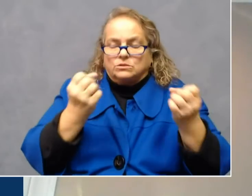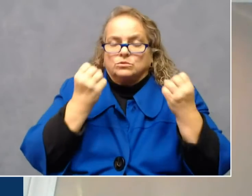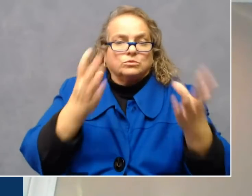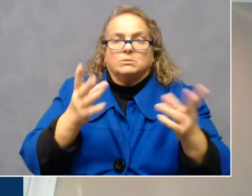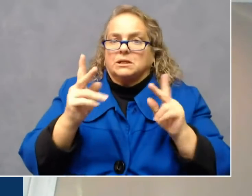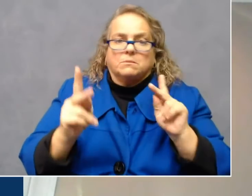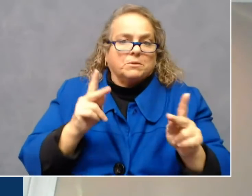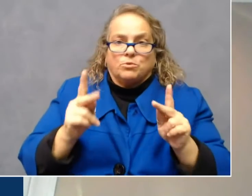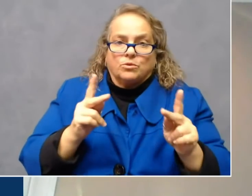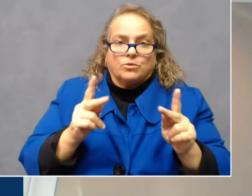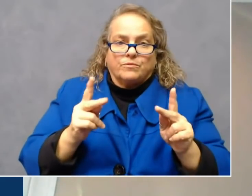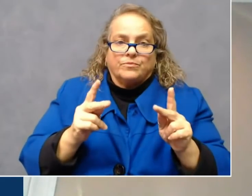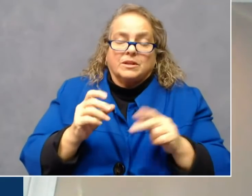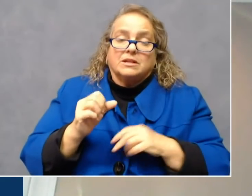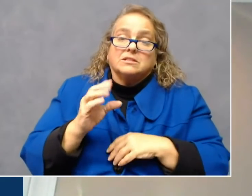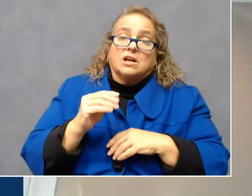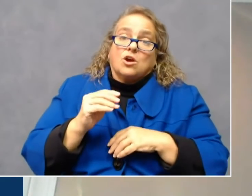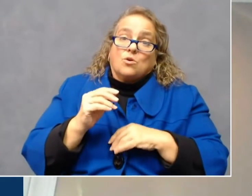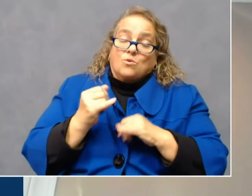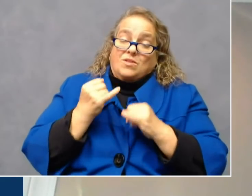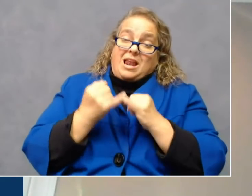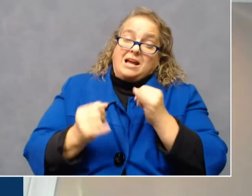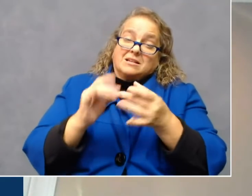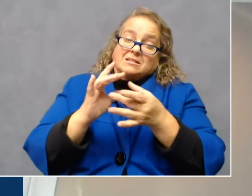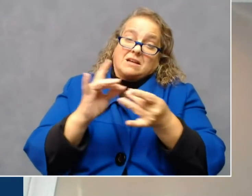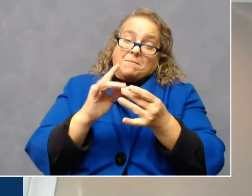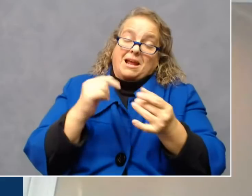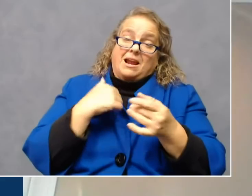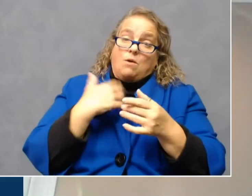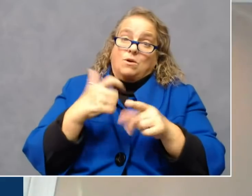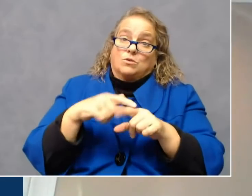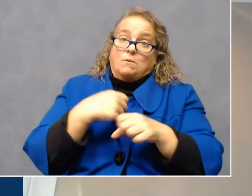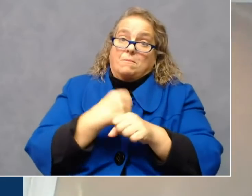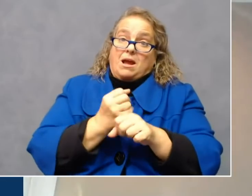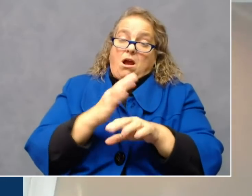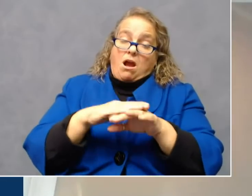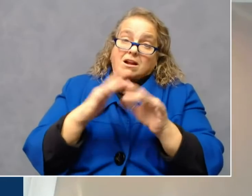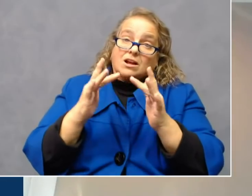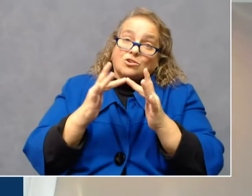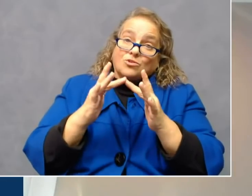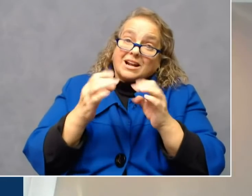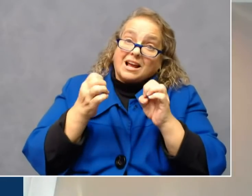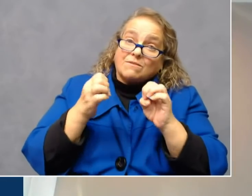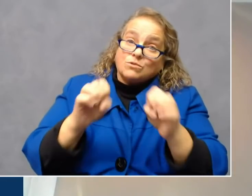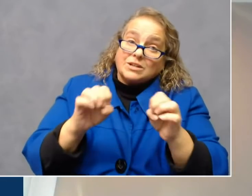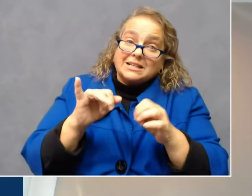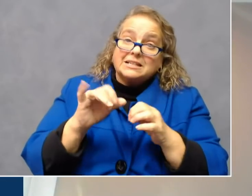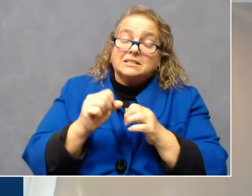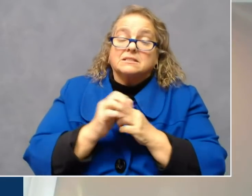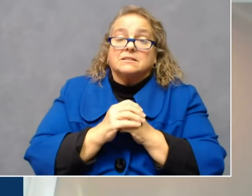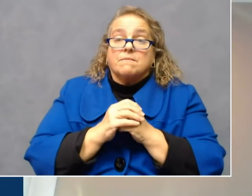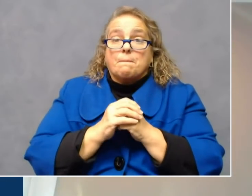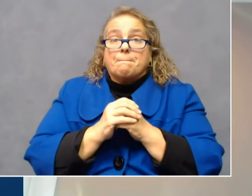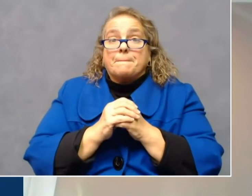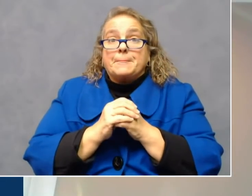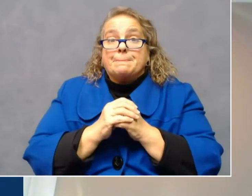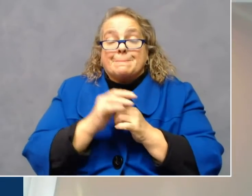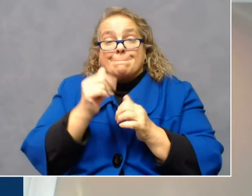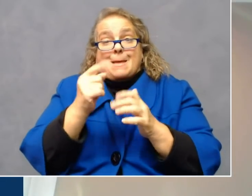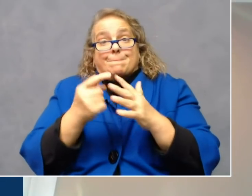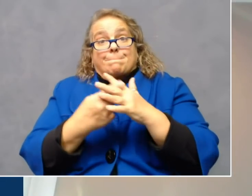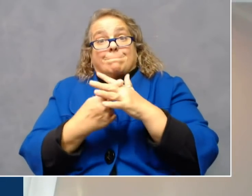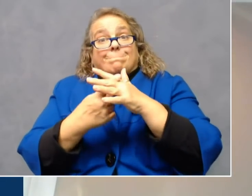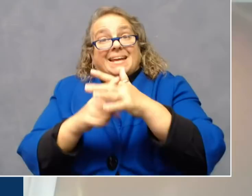make on the overall contact tracing effort is that we, at the start, it was just a component